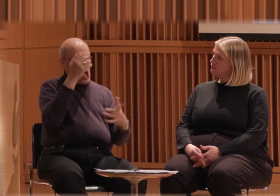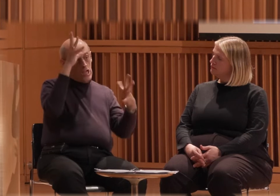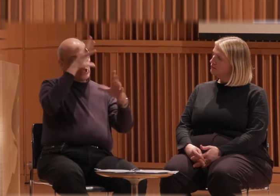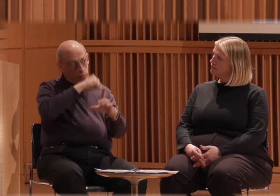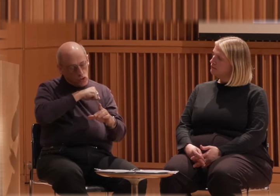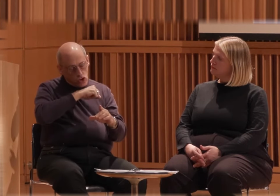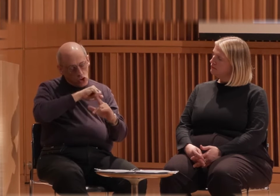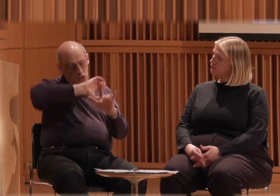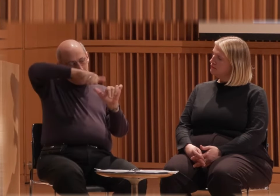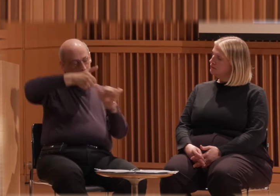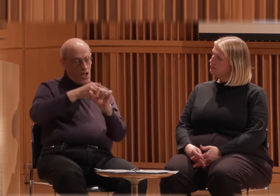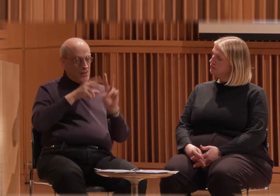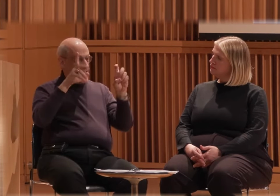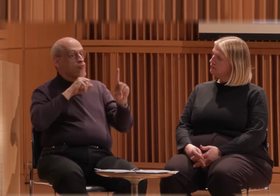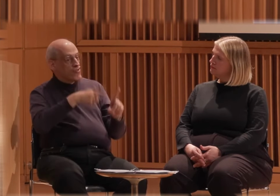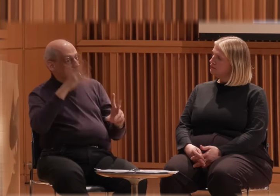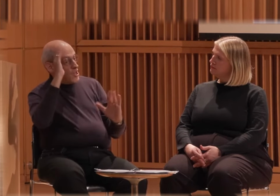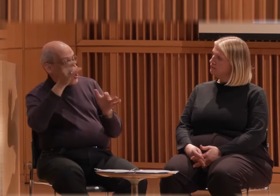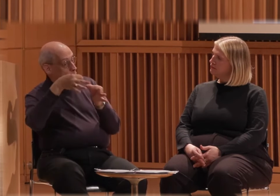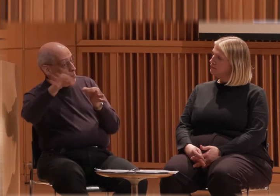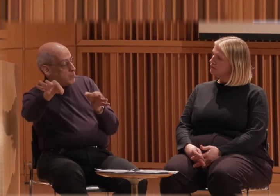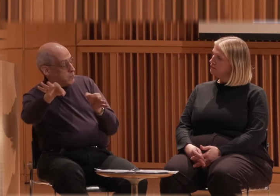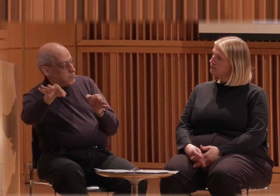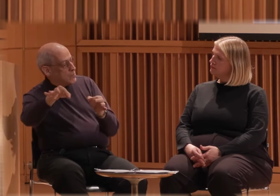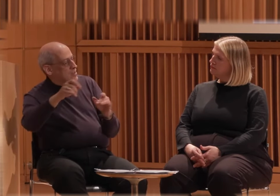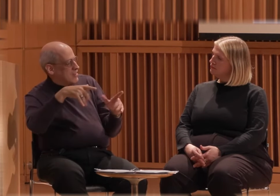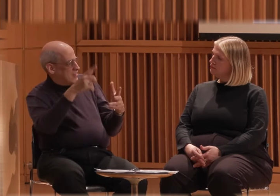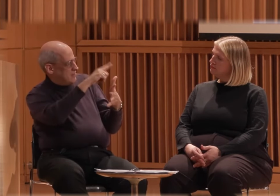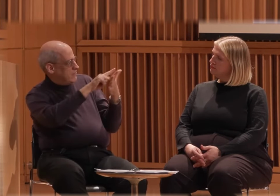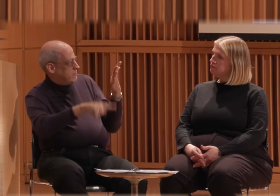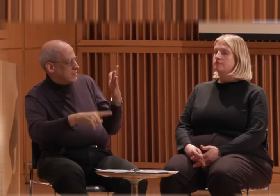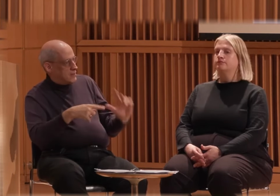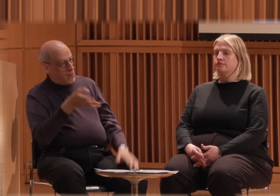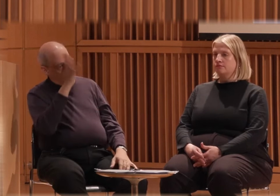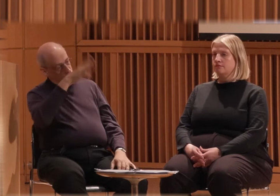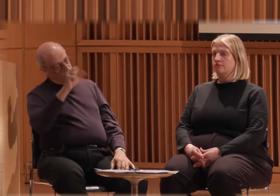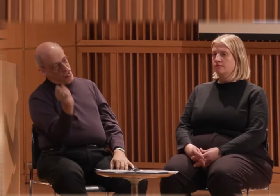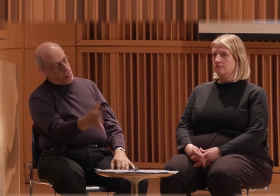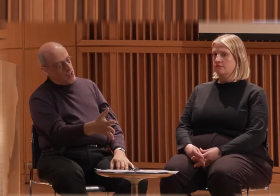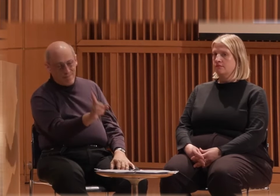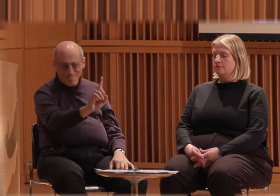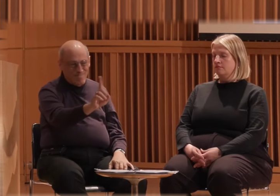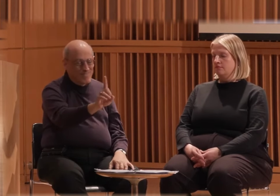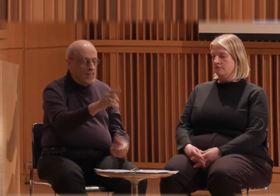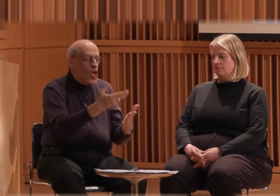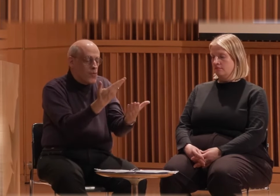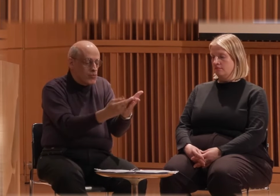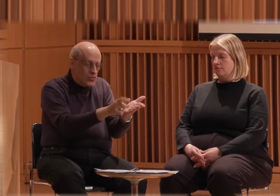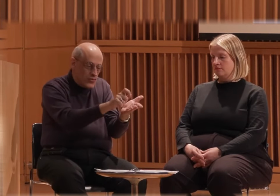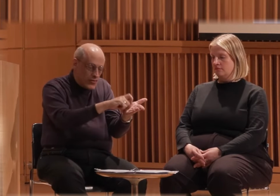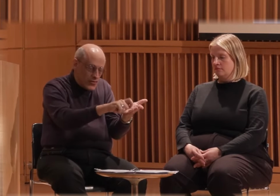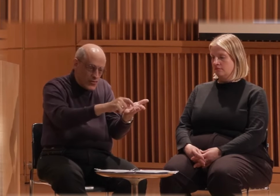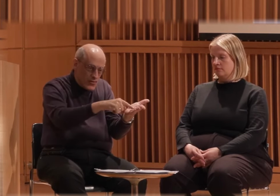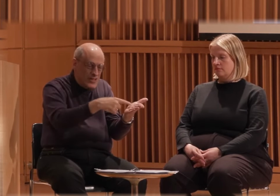the implicit assumption behind I really hope blank is that all this stuff is just kind of a dice roll. And this literature is basically saying that it